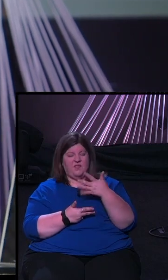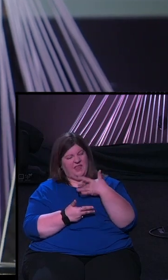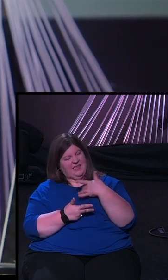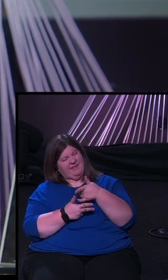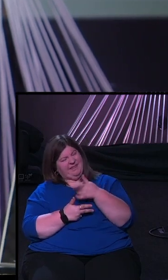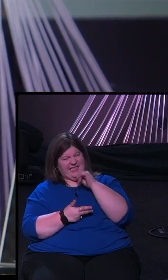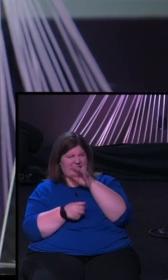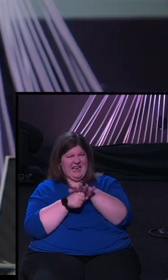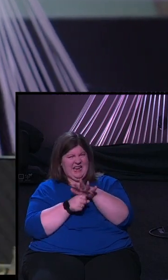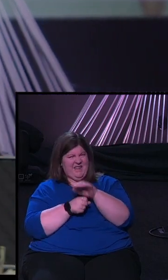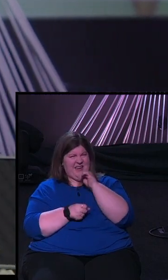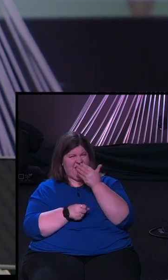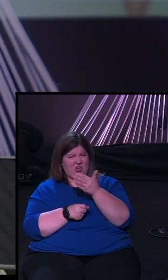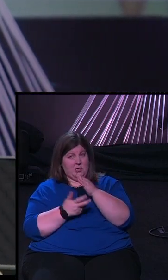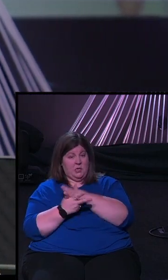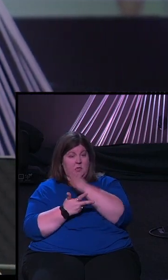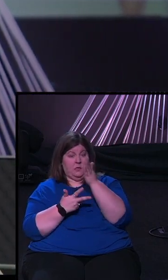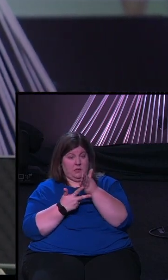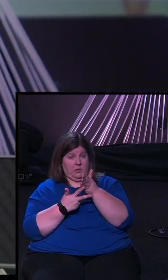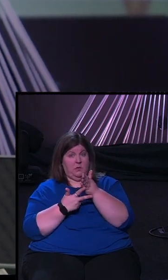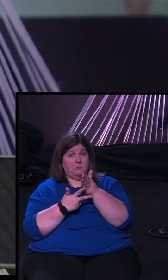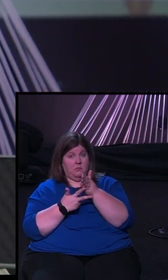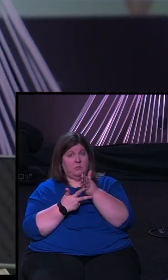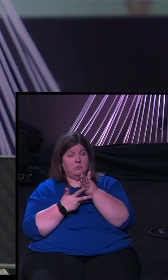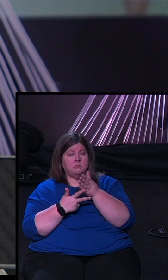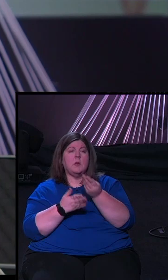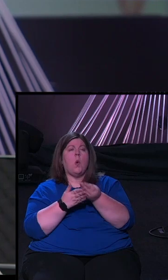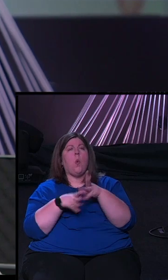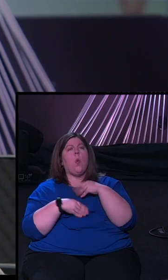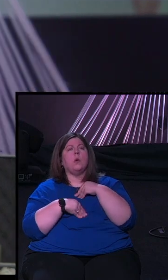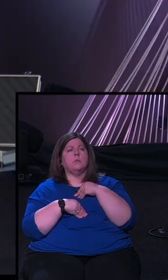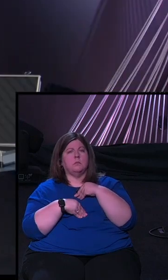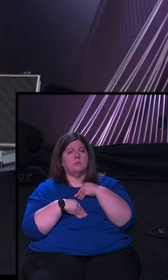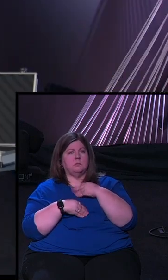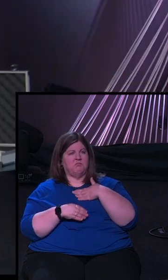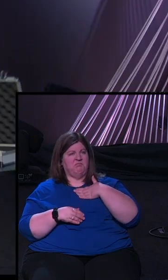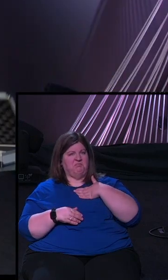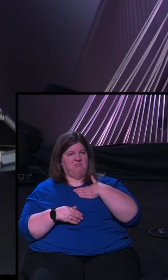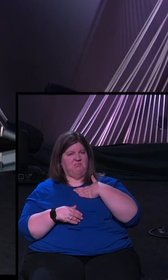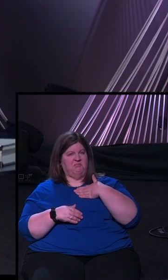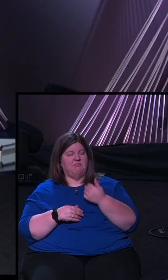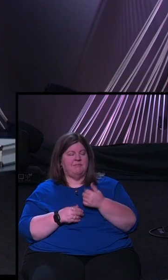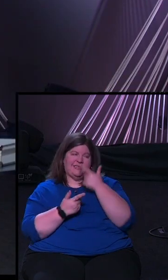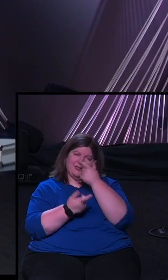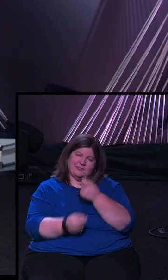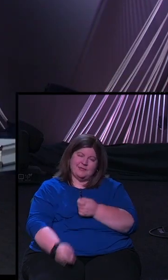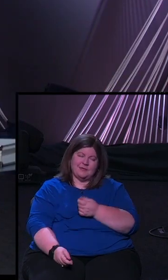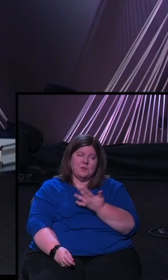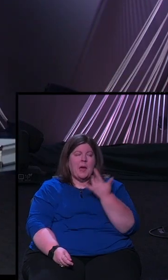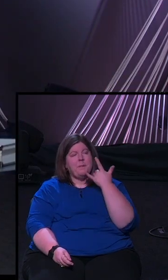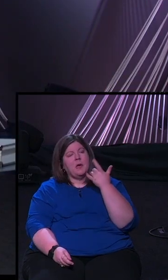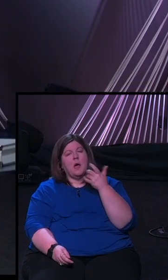yourself. Second one is this, it's ownership. Ownership is really, it's an interesting one because it looks